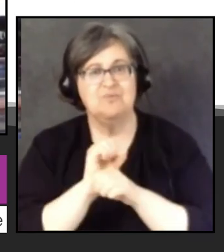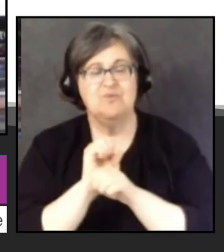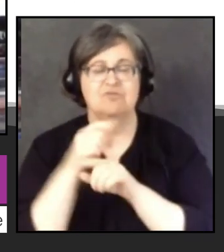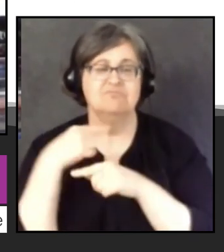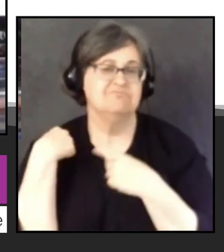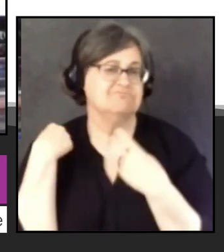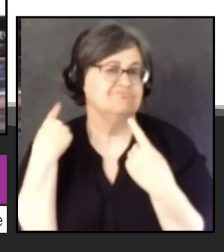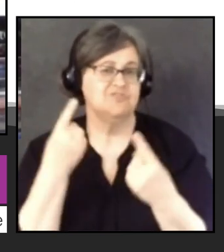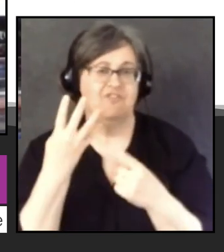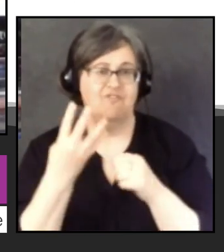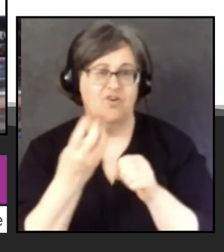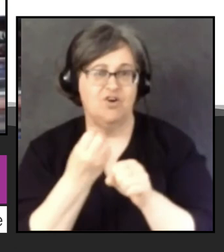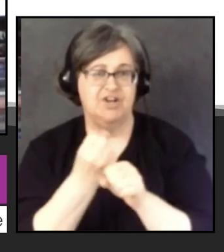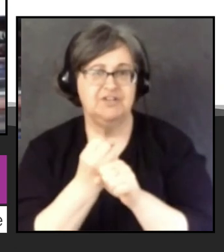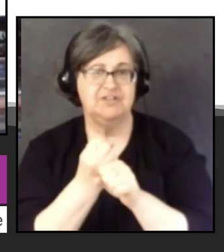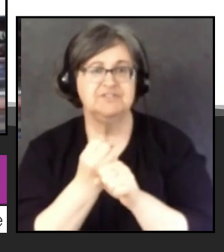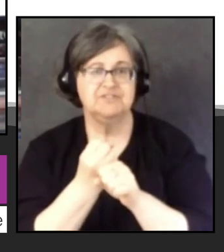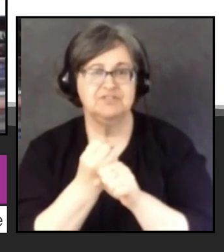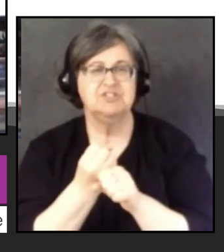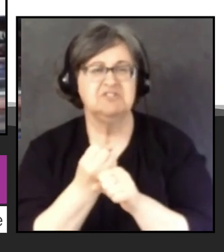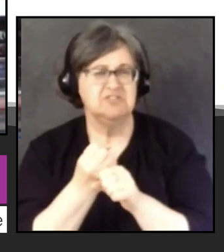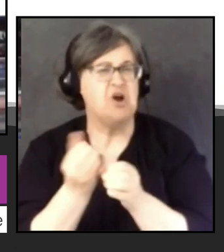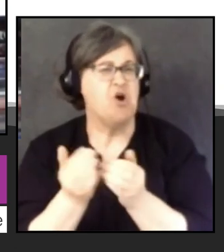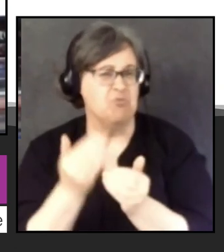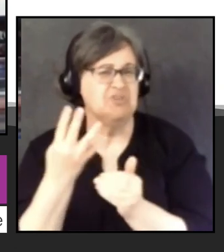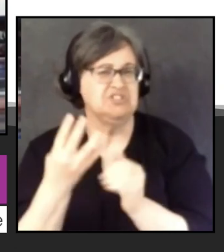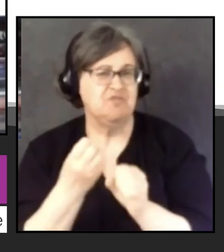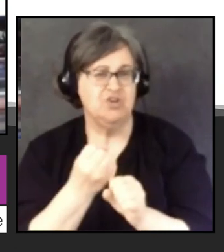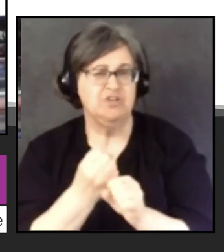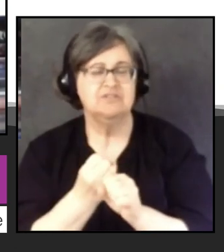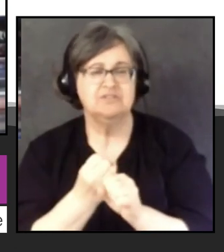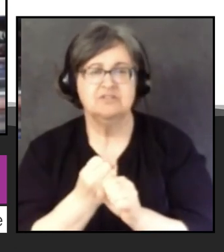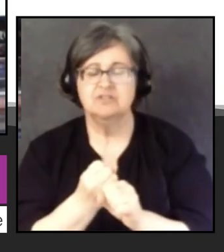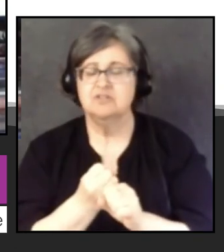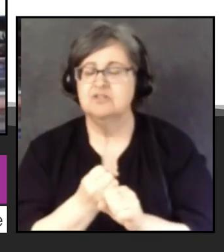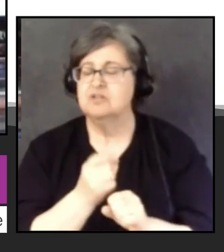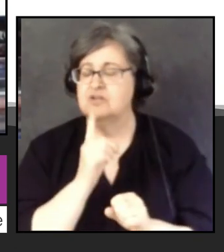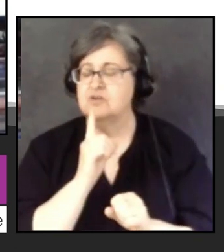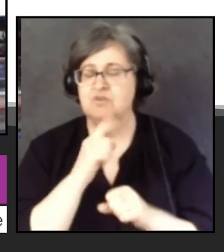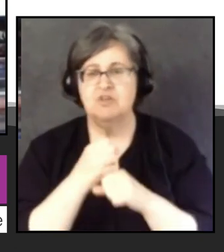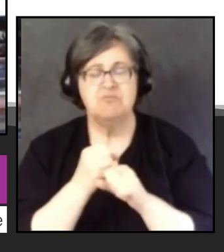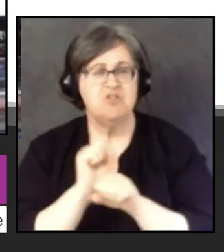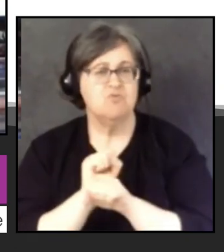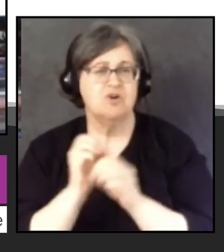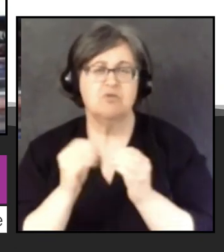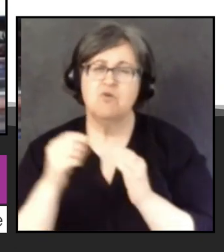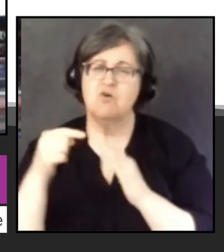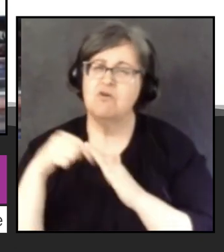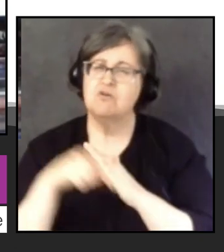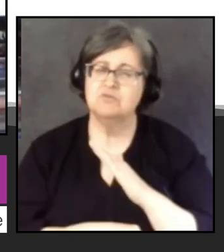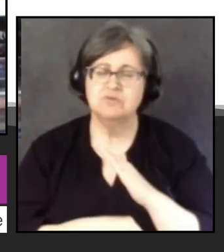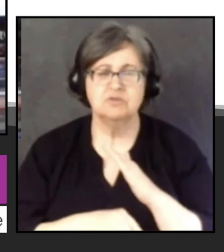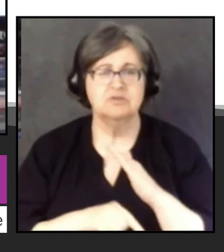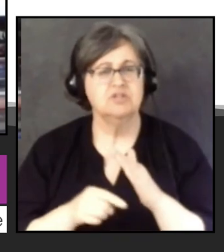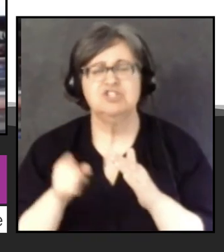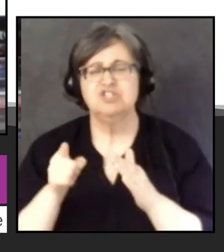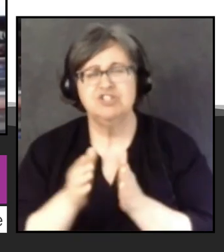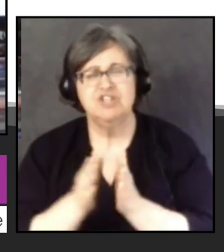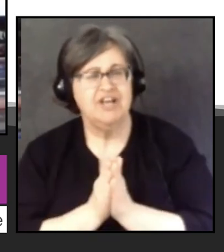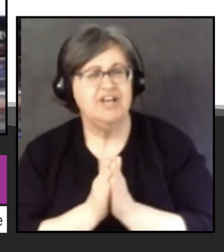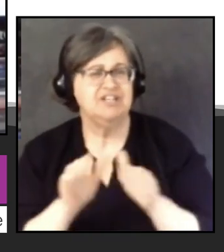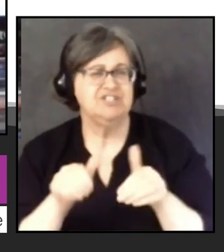last 4 years, just shy of 4 years, really deepened the work, asked challenging